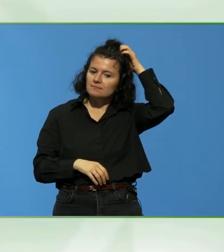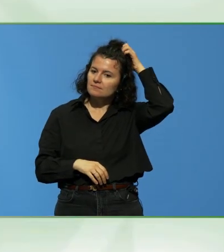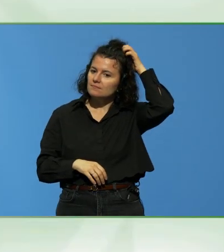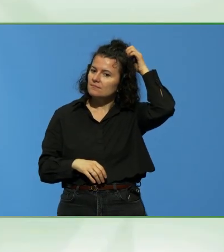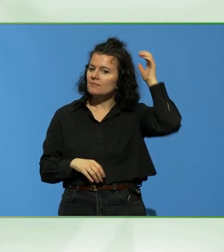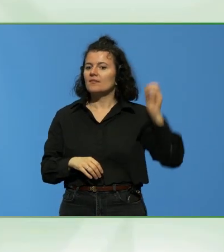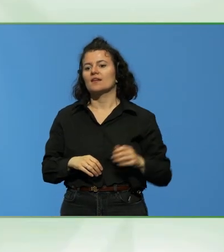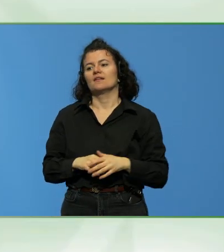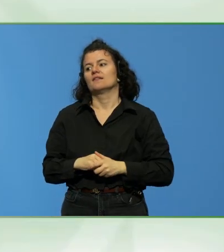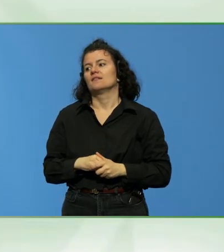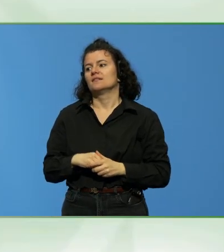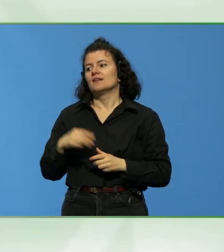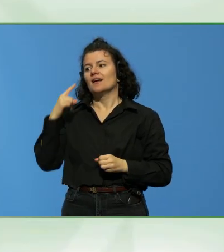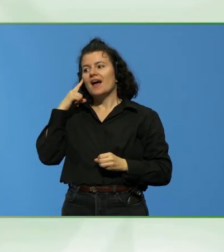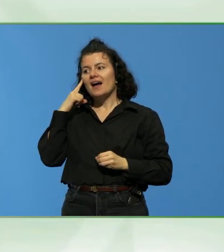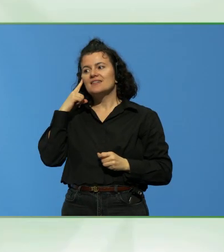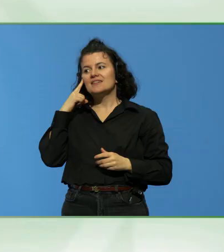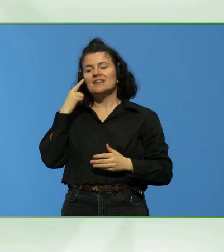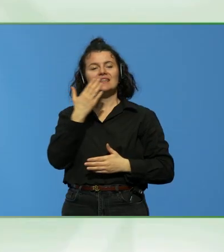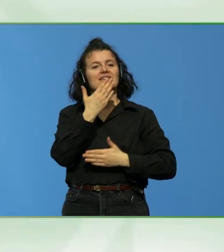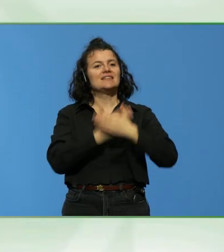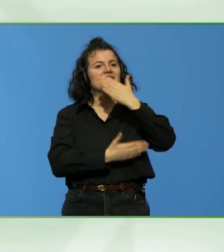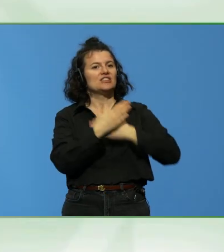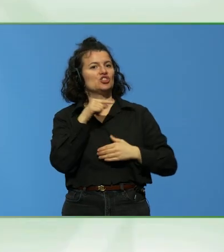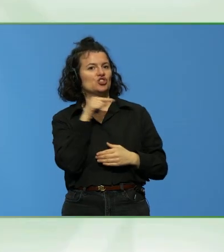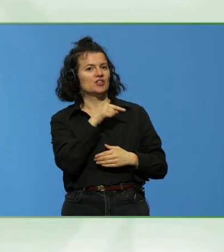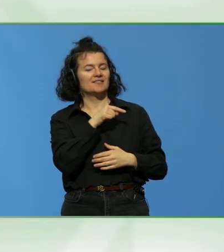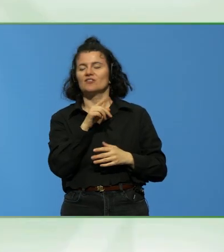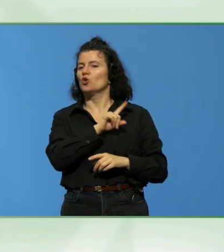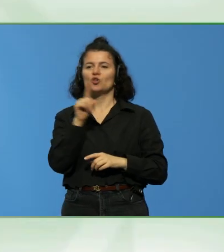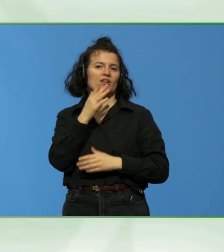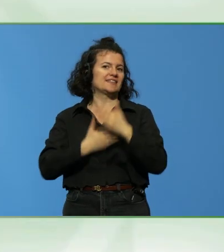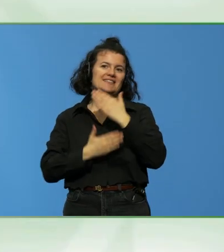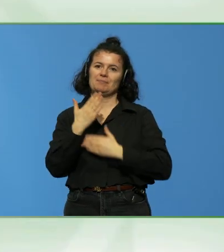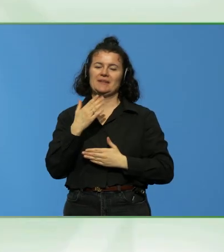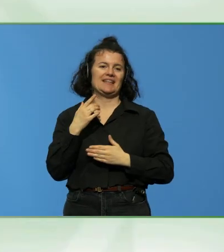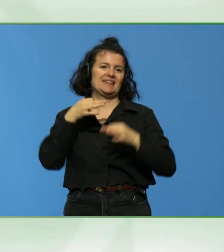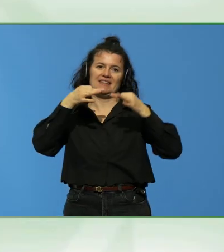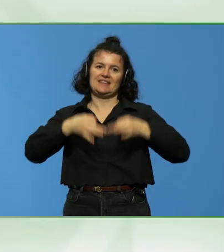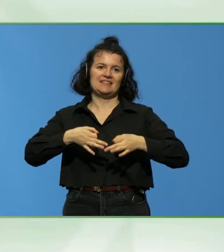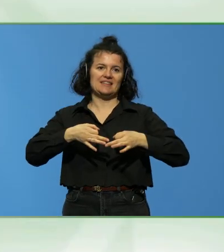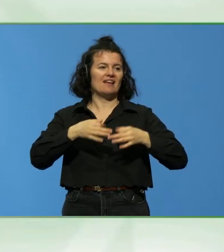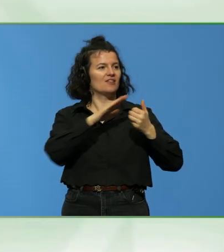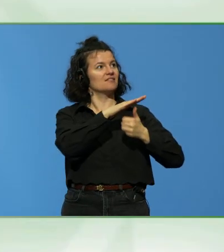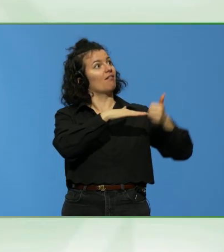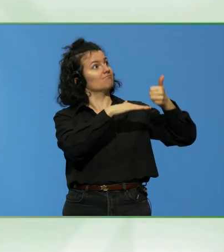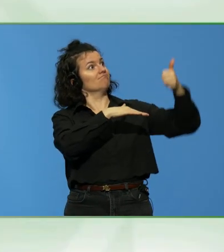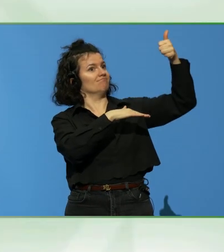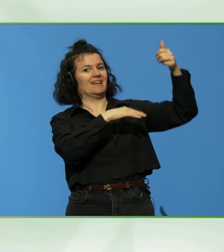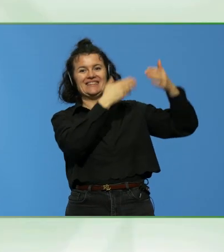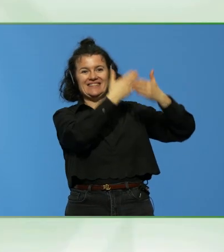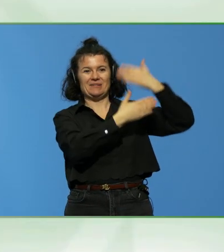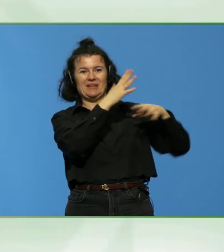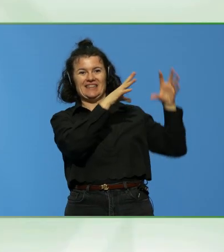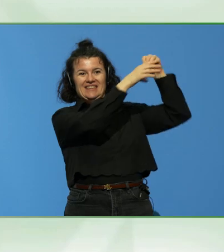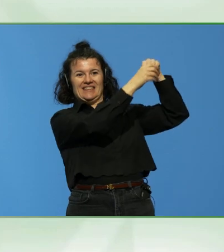disabled people in those decision-making positions or in those senior leadership roles or get to